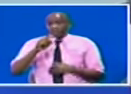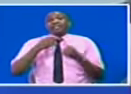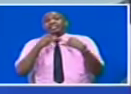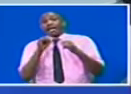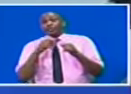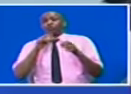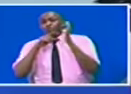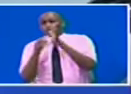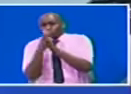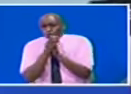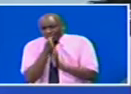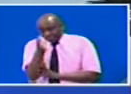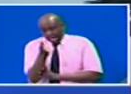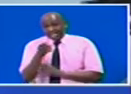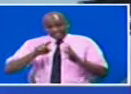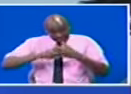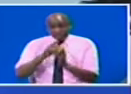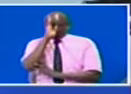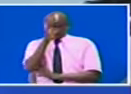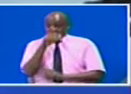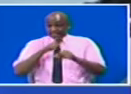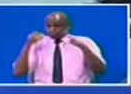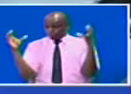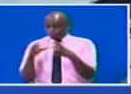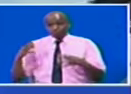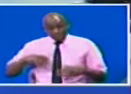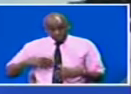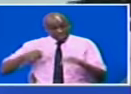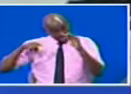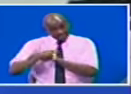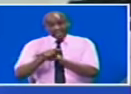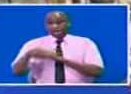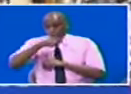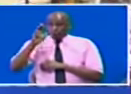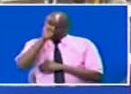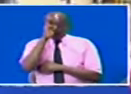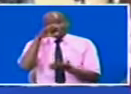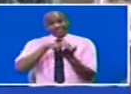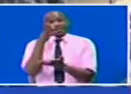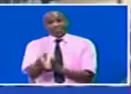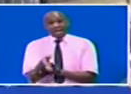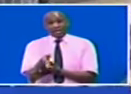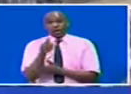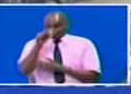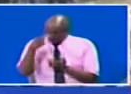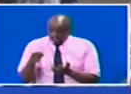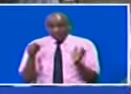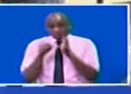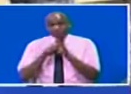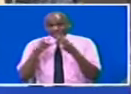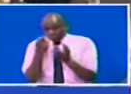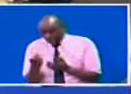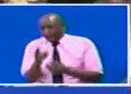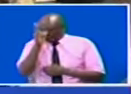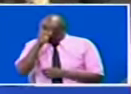to document started on Sunday when a group of militants attacked a local police post. A manhunt then ensued, leading police to